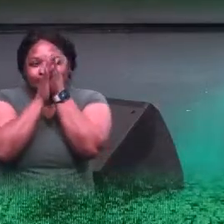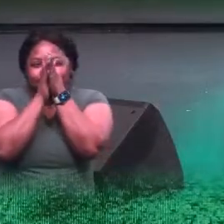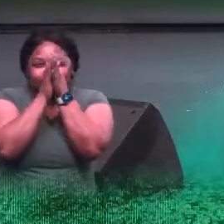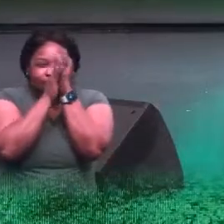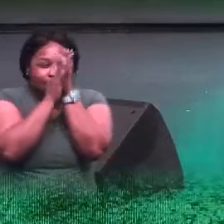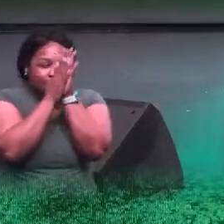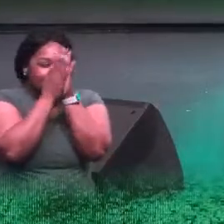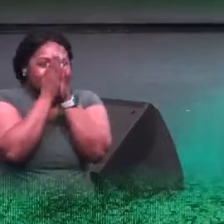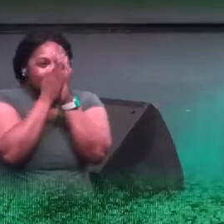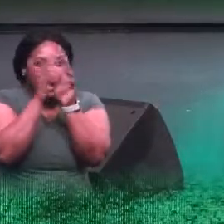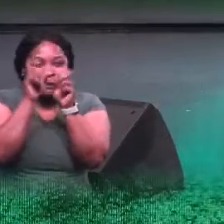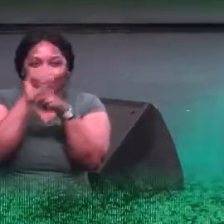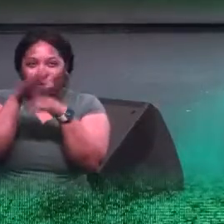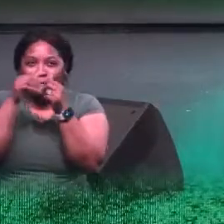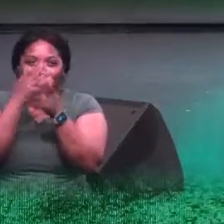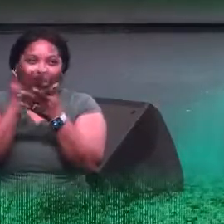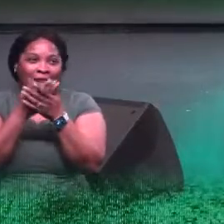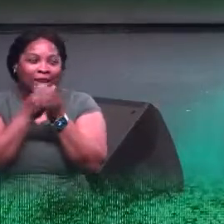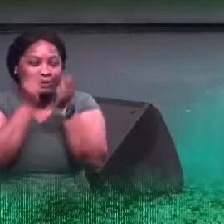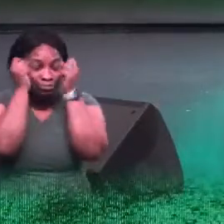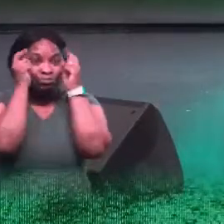watch Netflix. Amen.